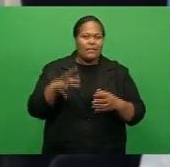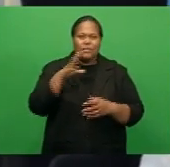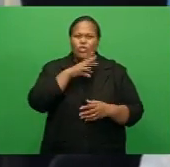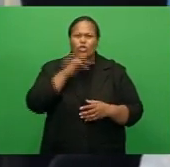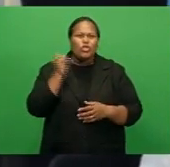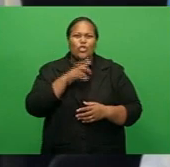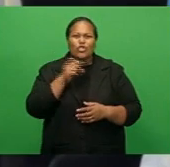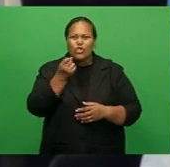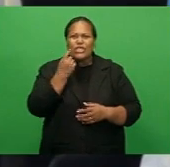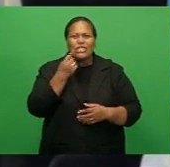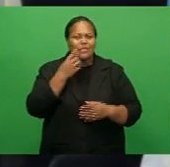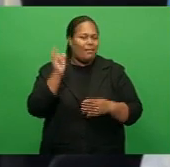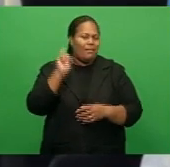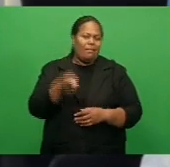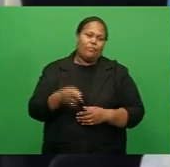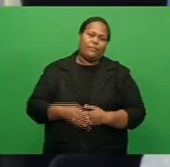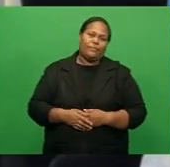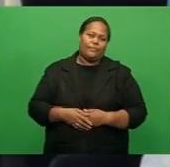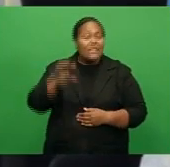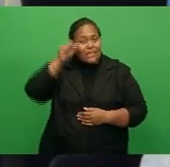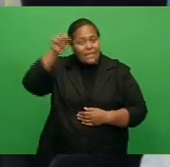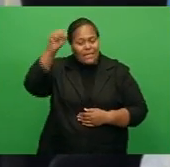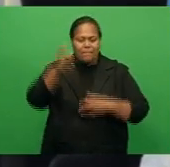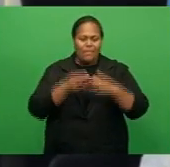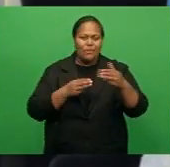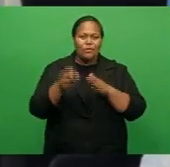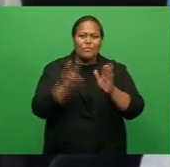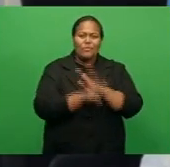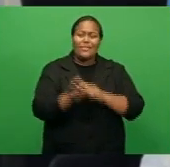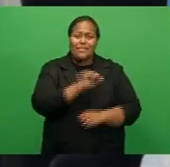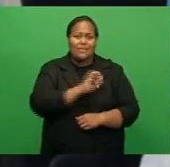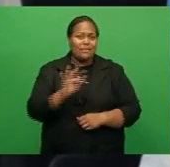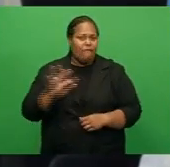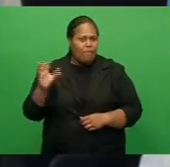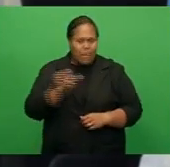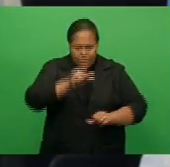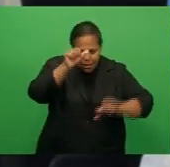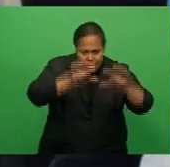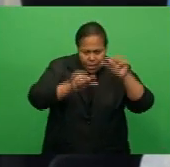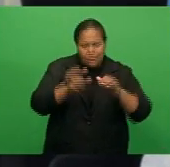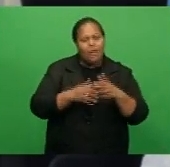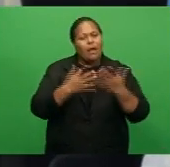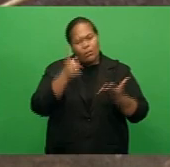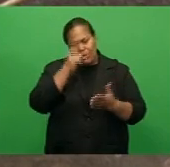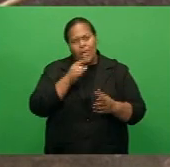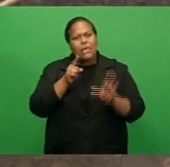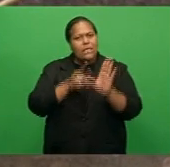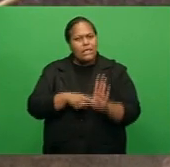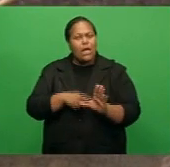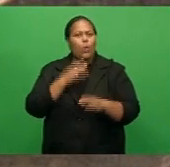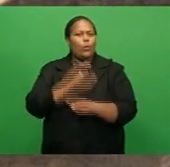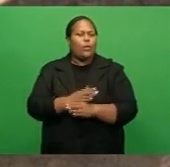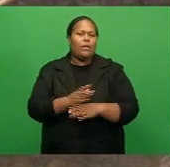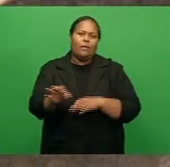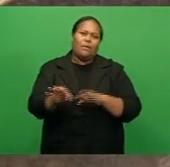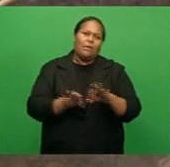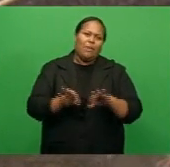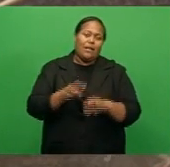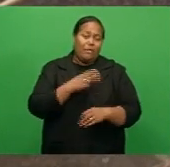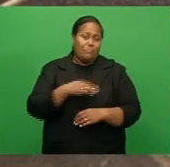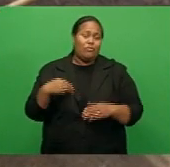CEO and senior management staff should be assessed on their capability to deliver the annual work plan. The ministry will revisit